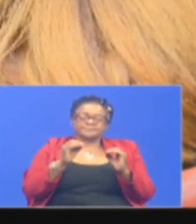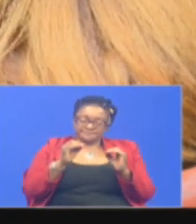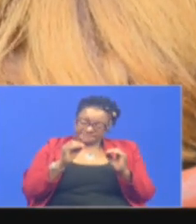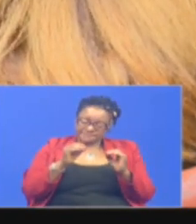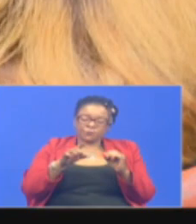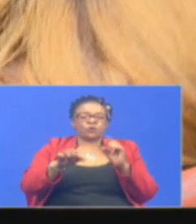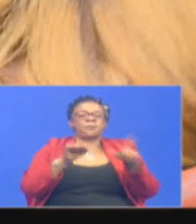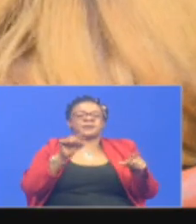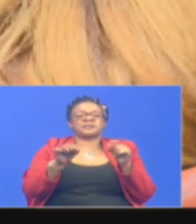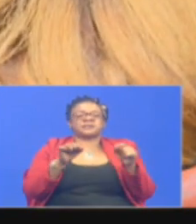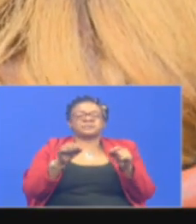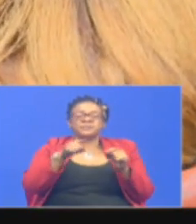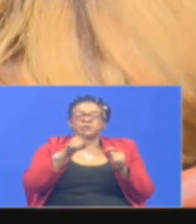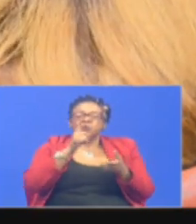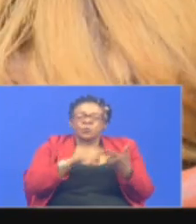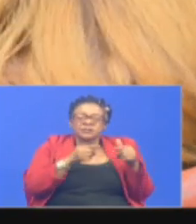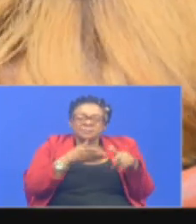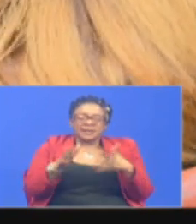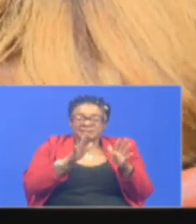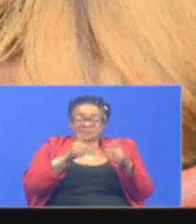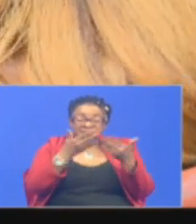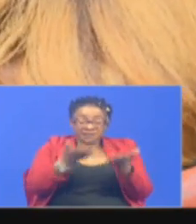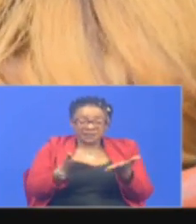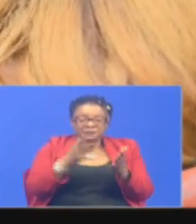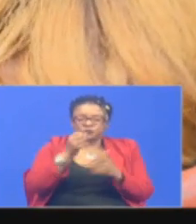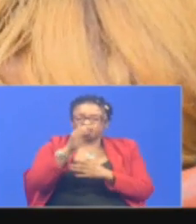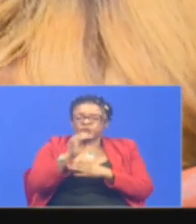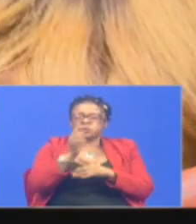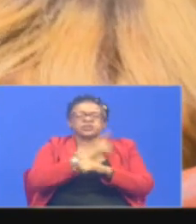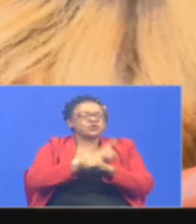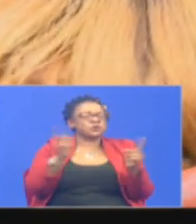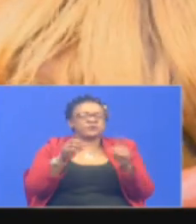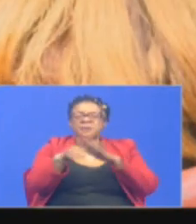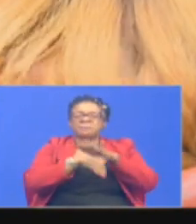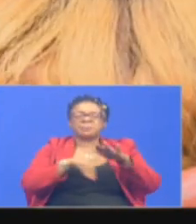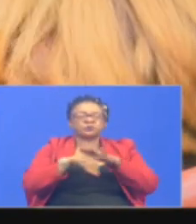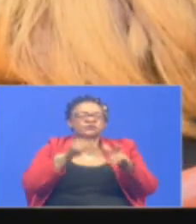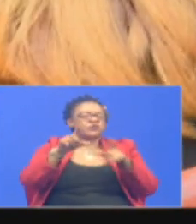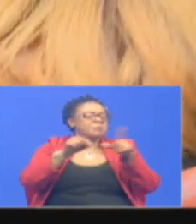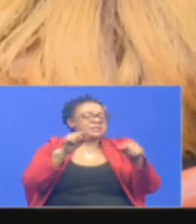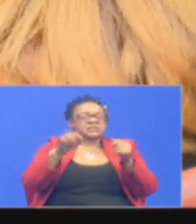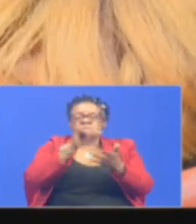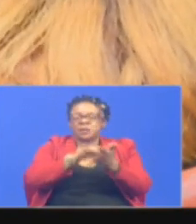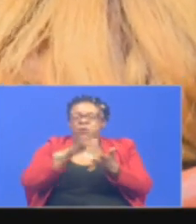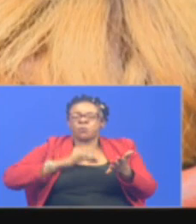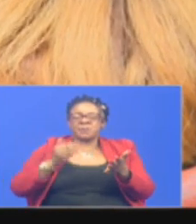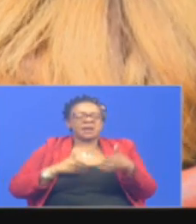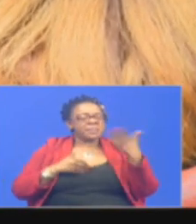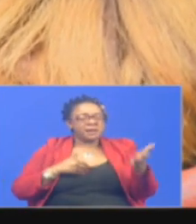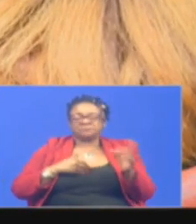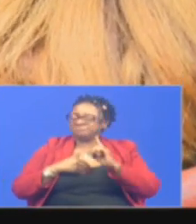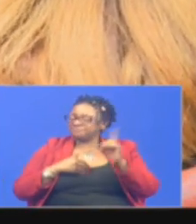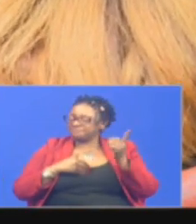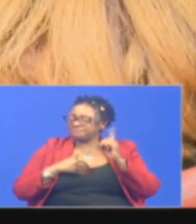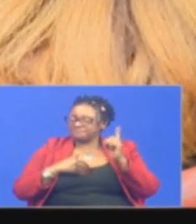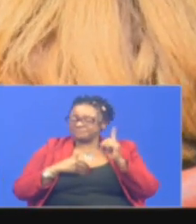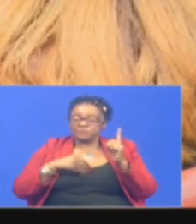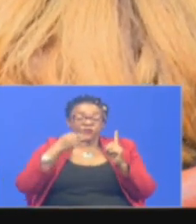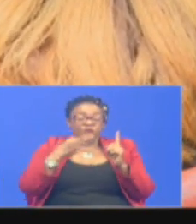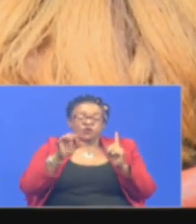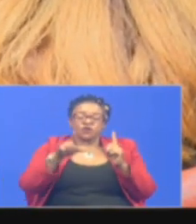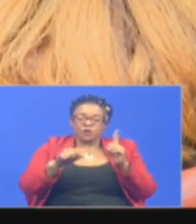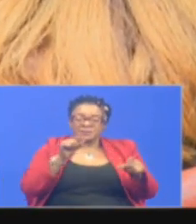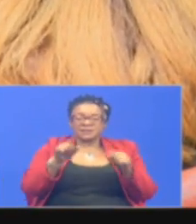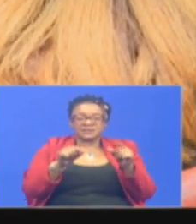That's actually what that mechanism is there for. So it's not for the purposes of nominating so that women are there. It's for the purposes of